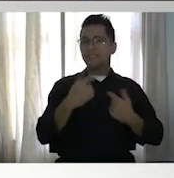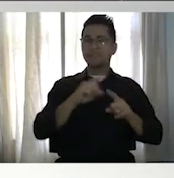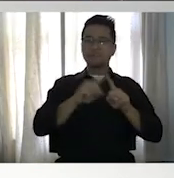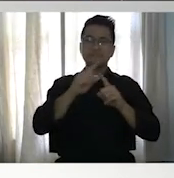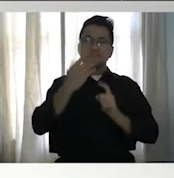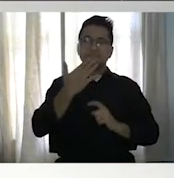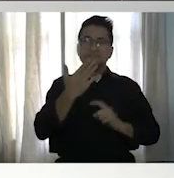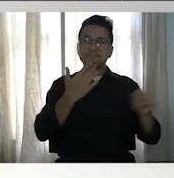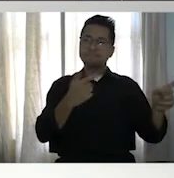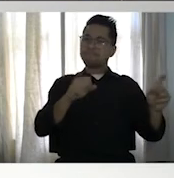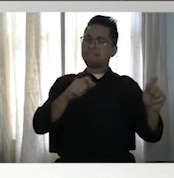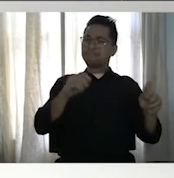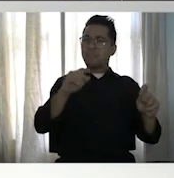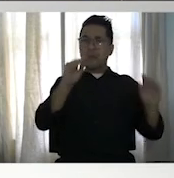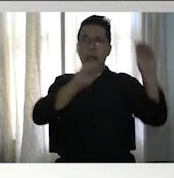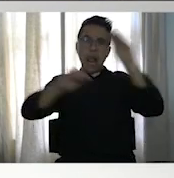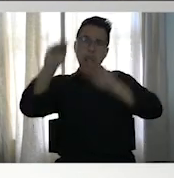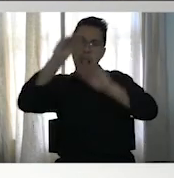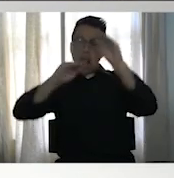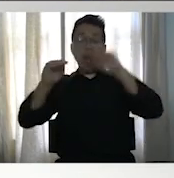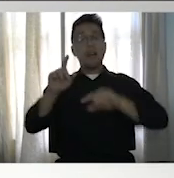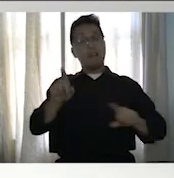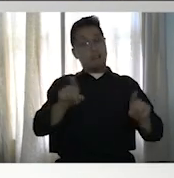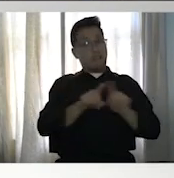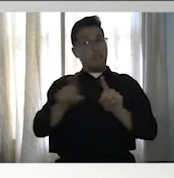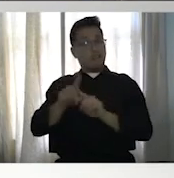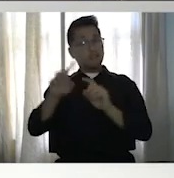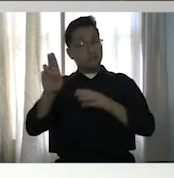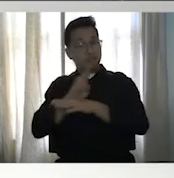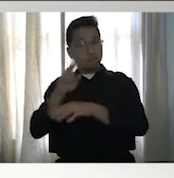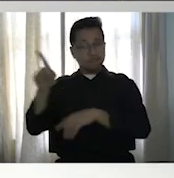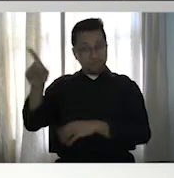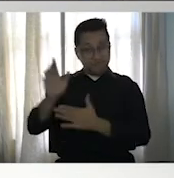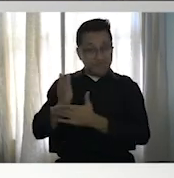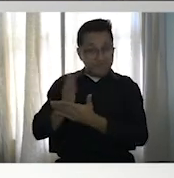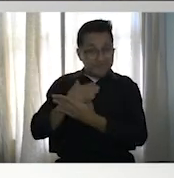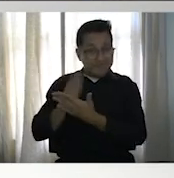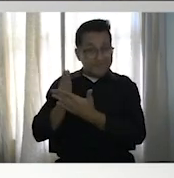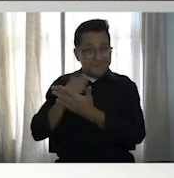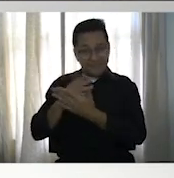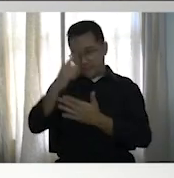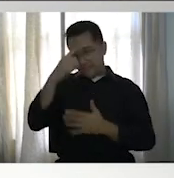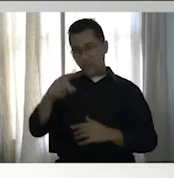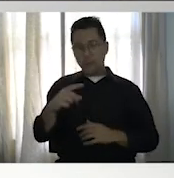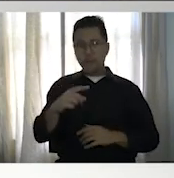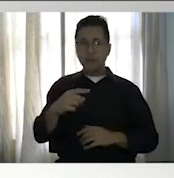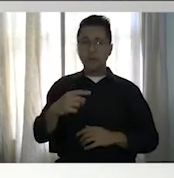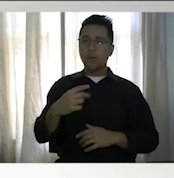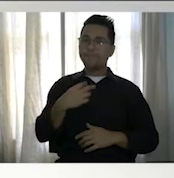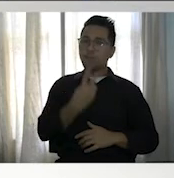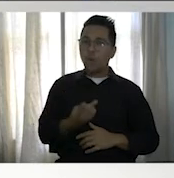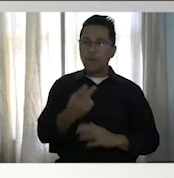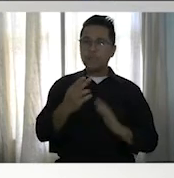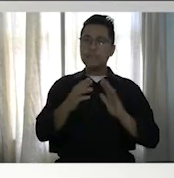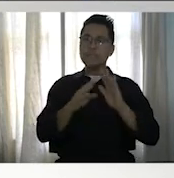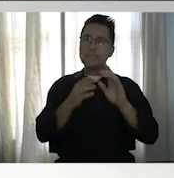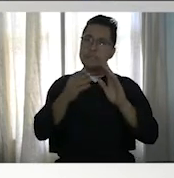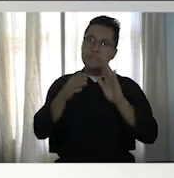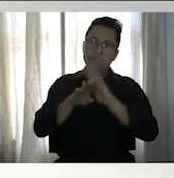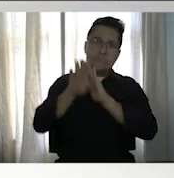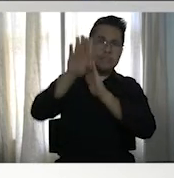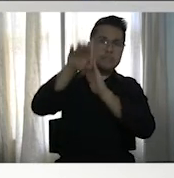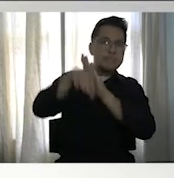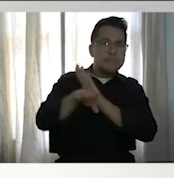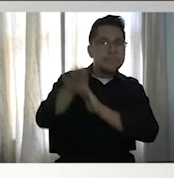move those around. But you can also use the 5-point scale for intensity of voice. You can use it